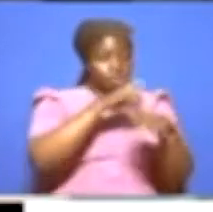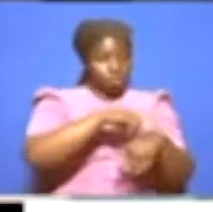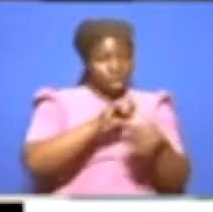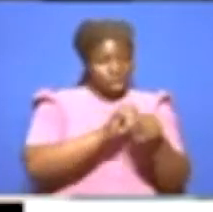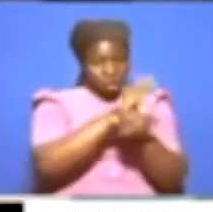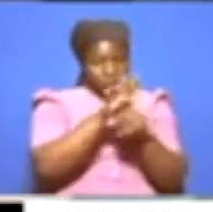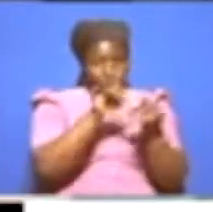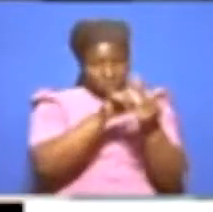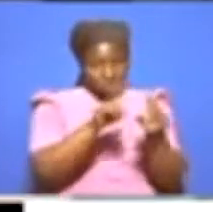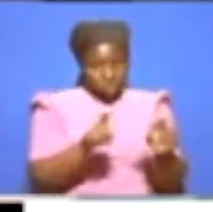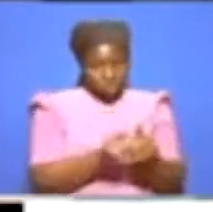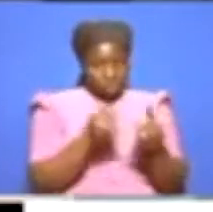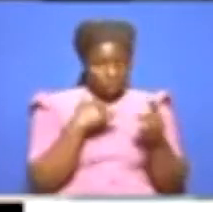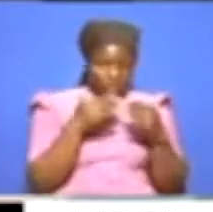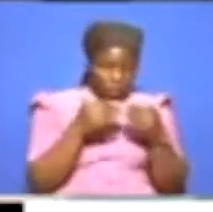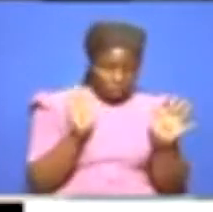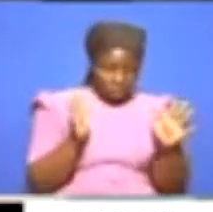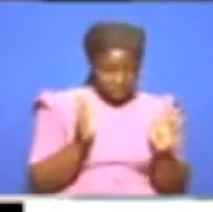up,